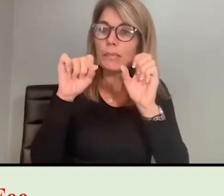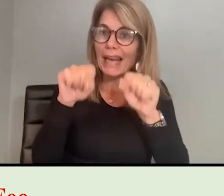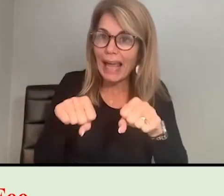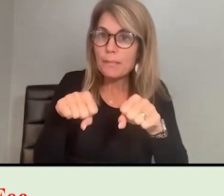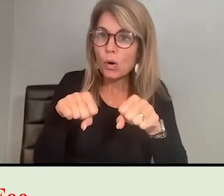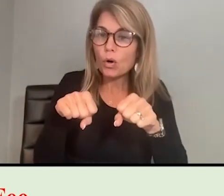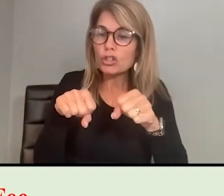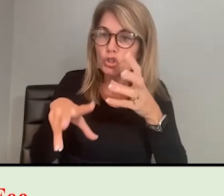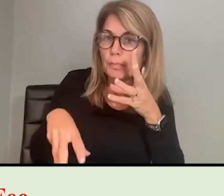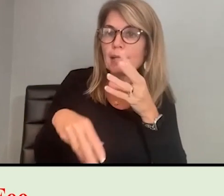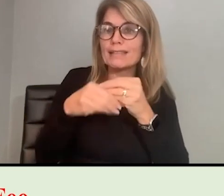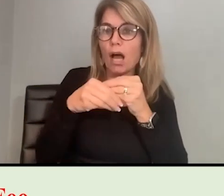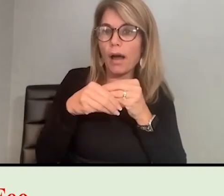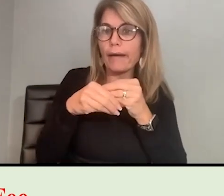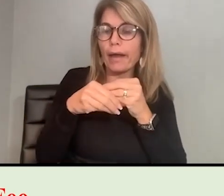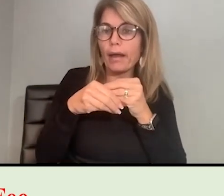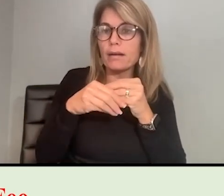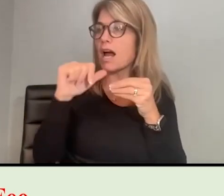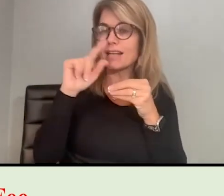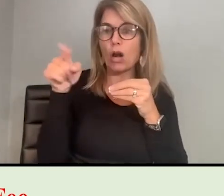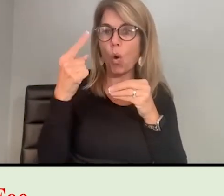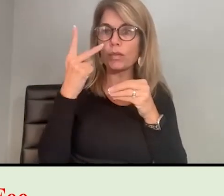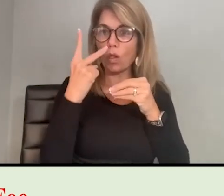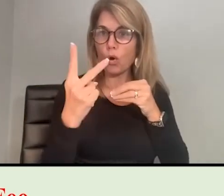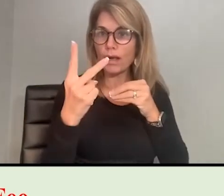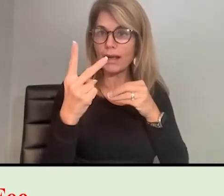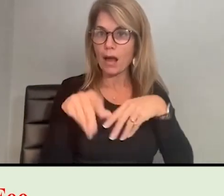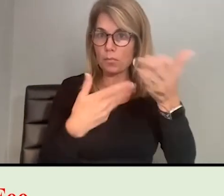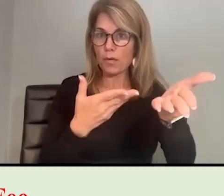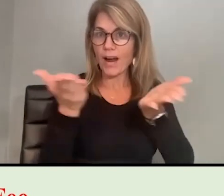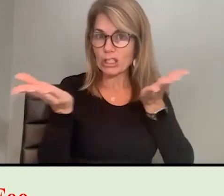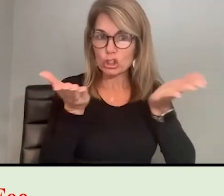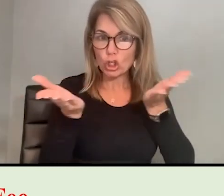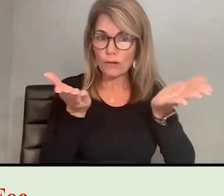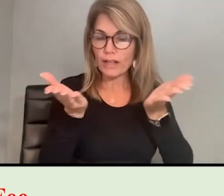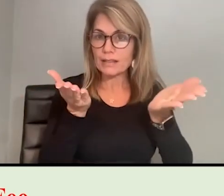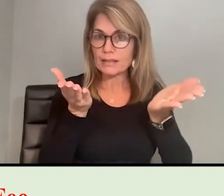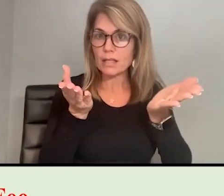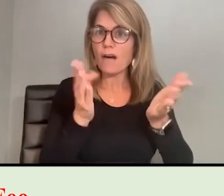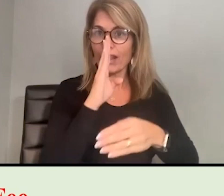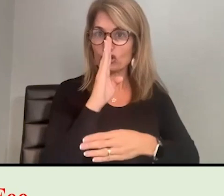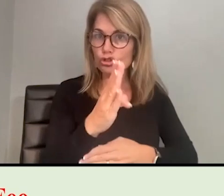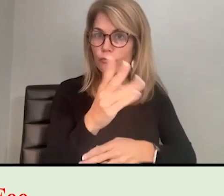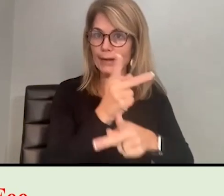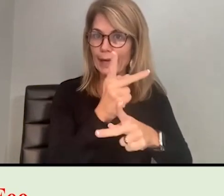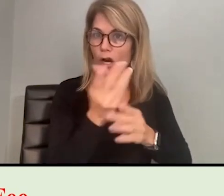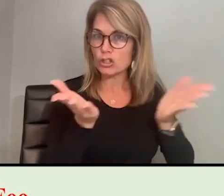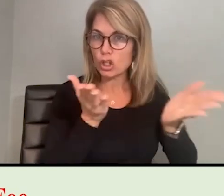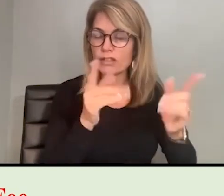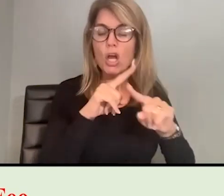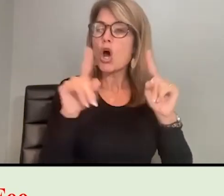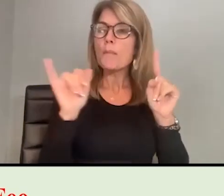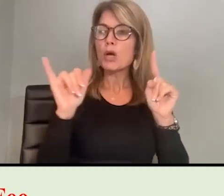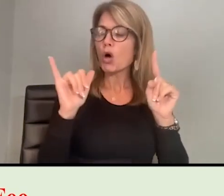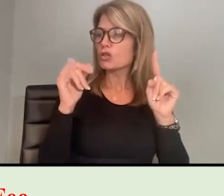in to not just looking at providing services of a nature of direct care services, but also looking at what